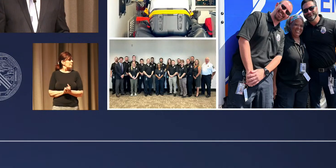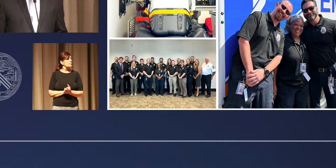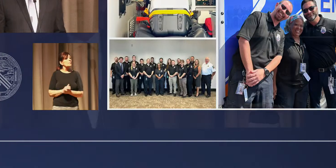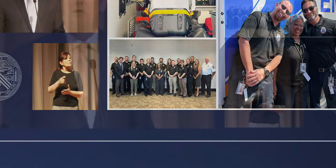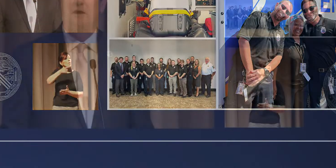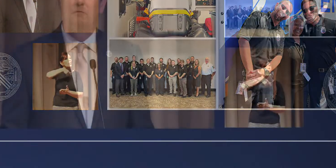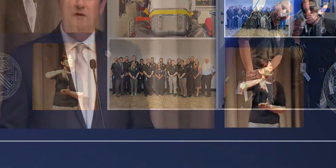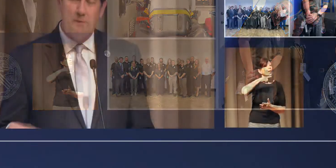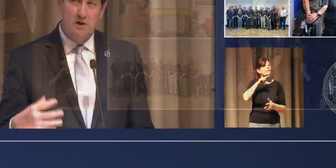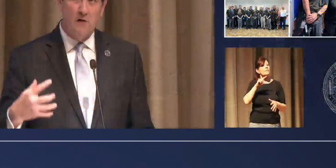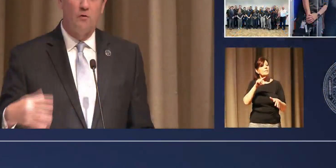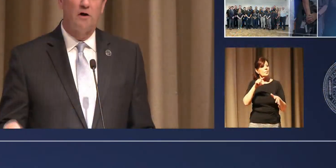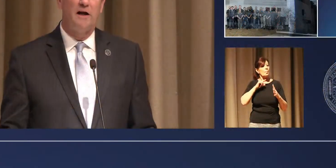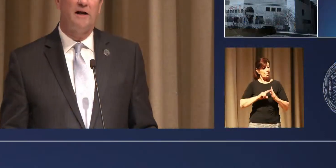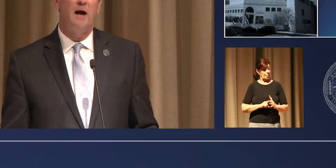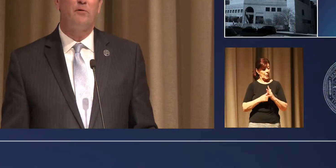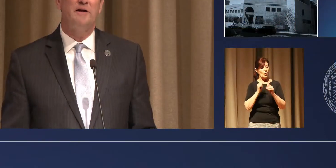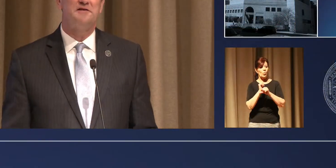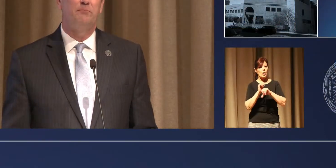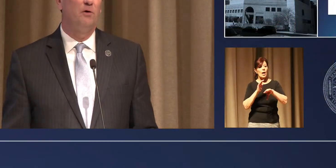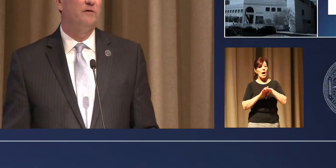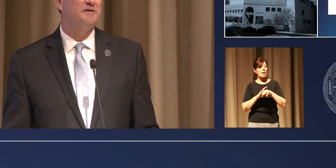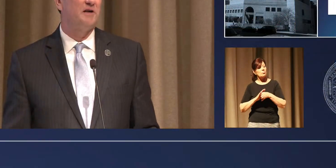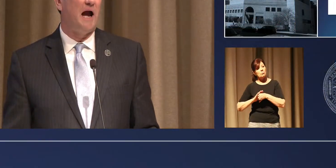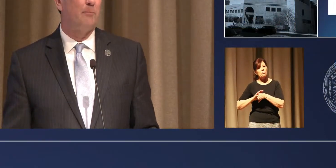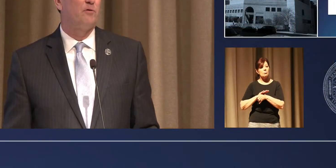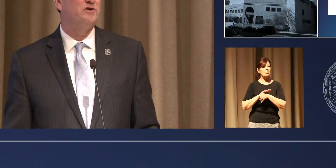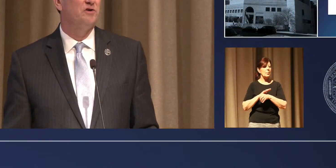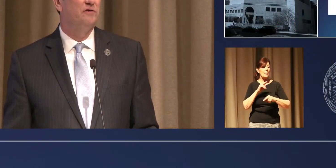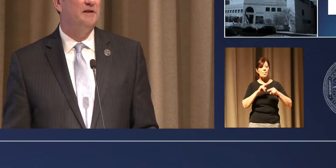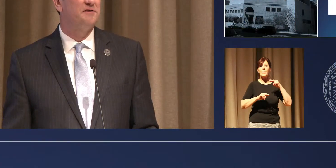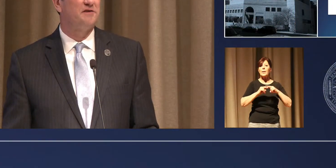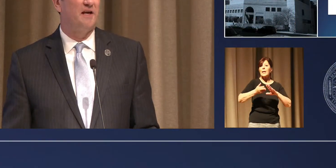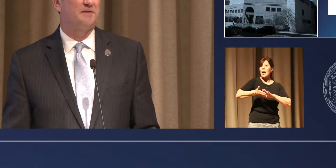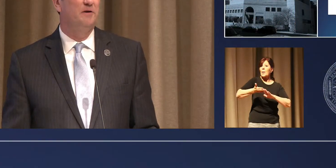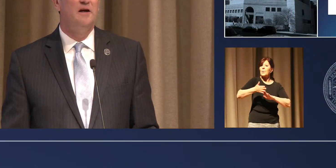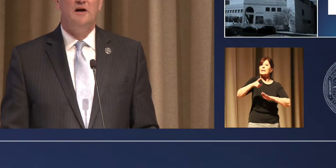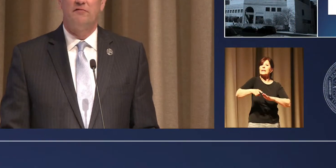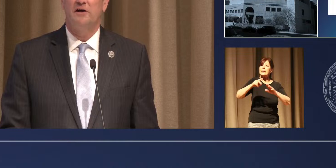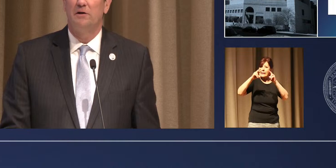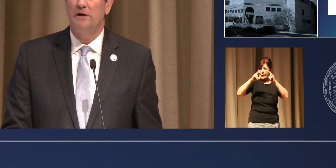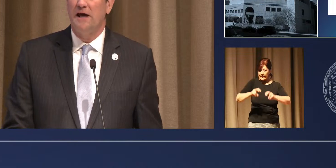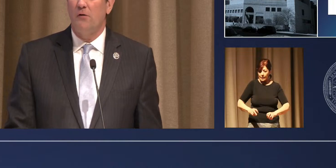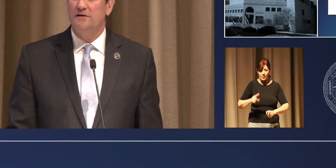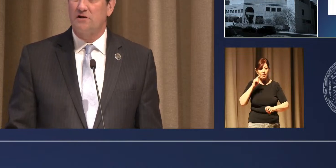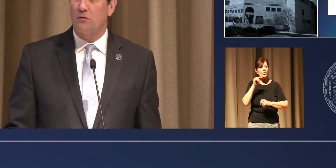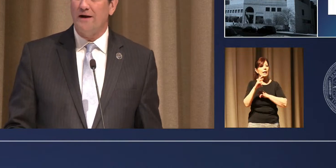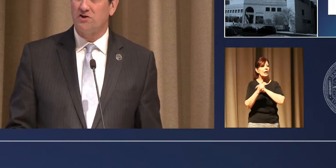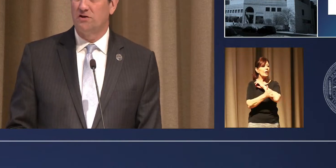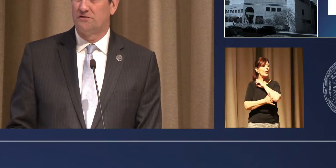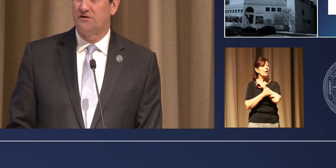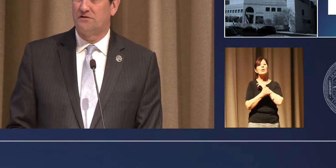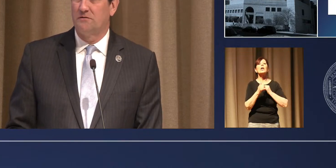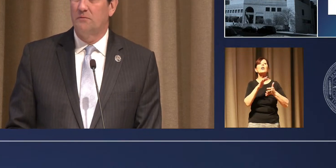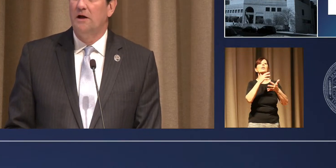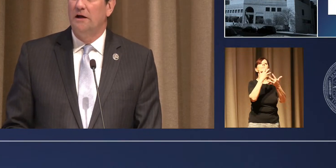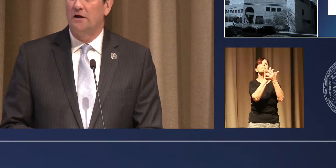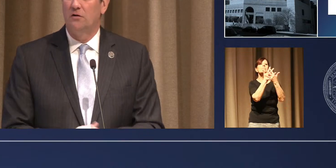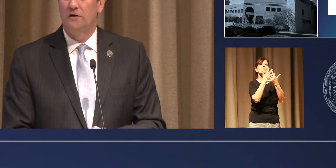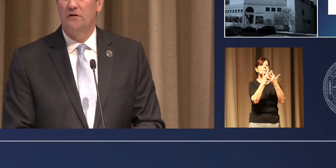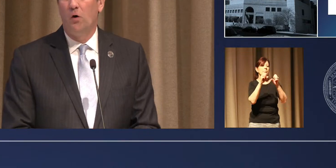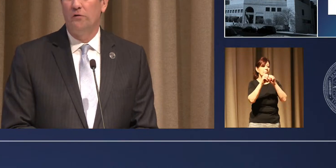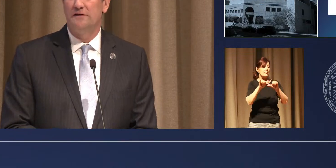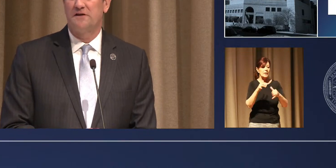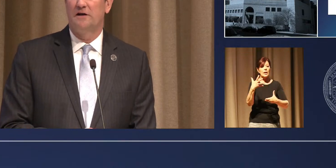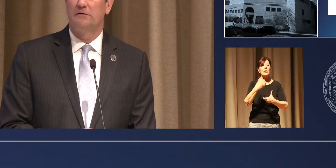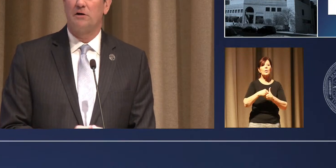We have begun work on a comprehensive buildings and operational needs assessment for Erie County's correctional system,